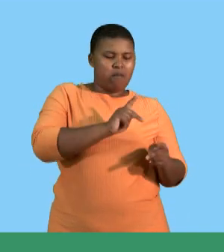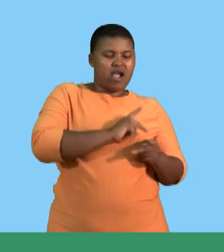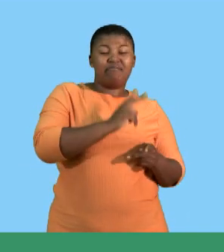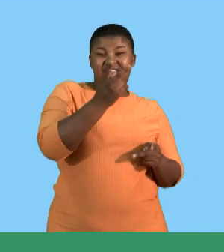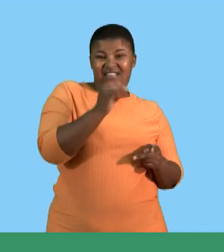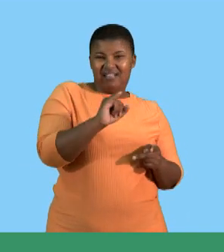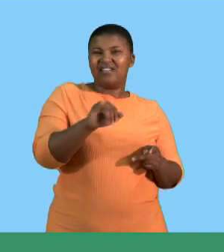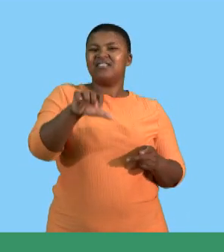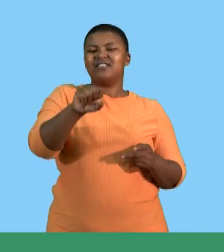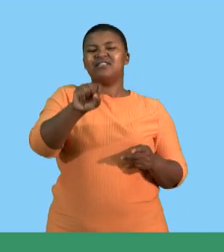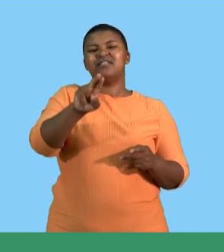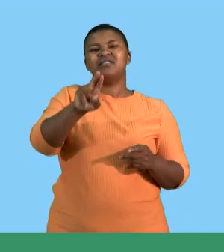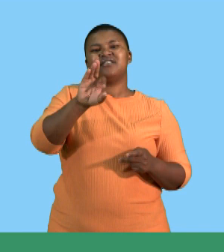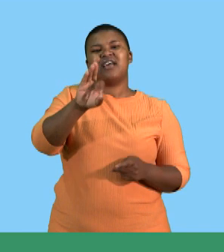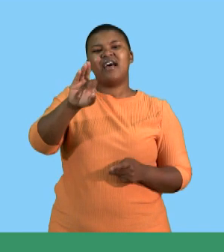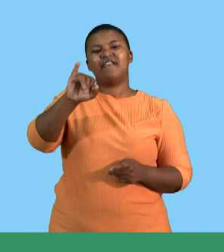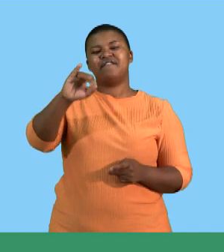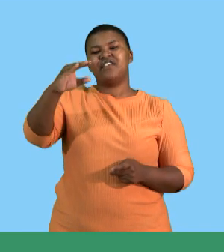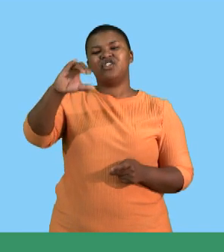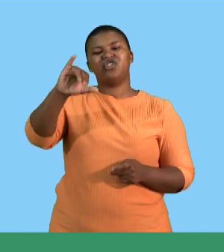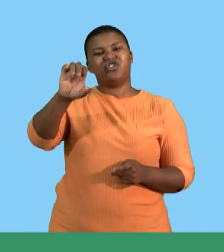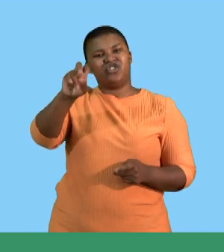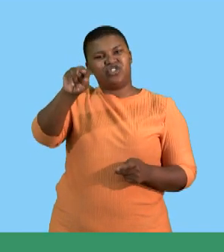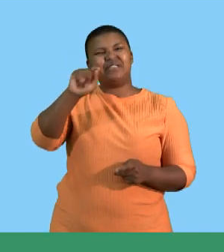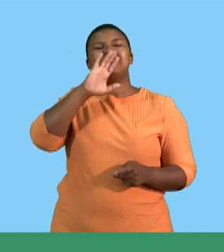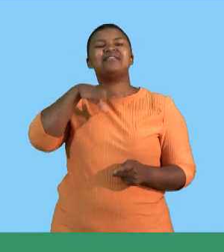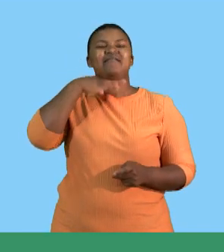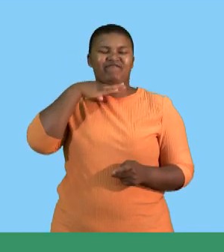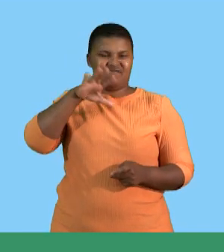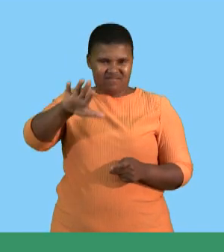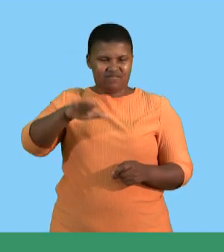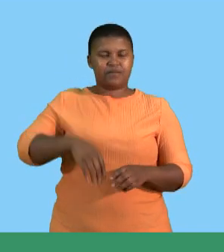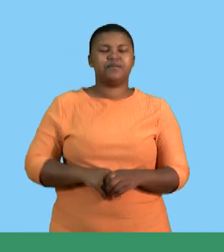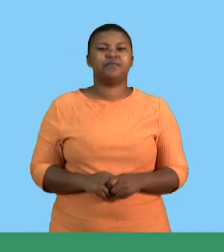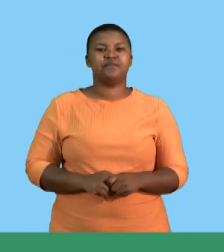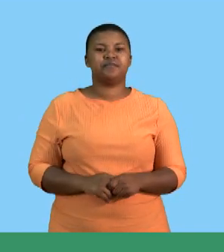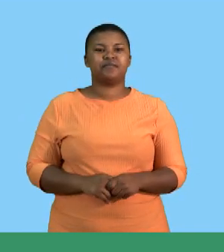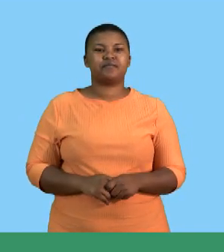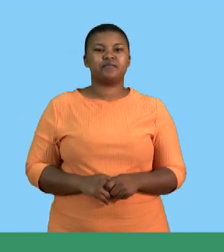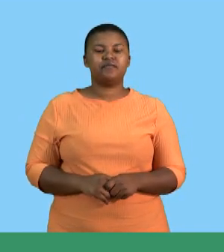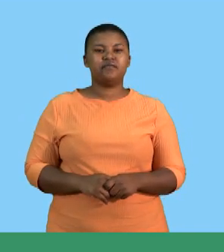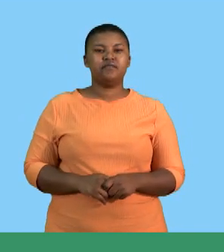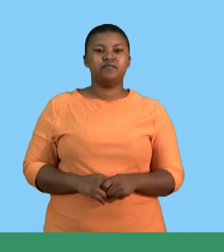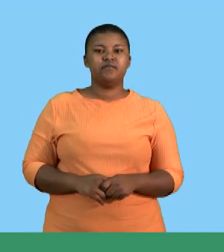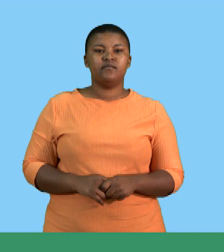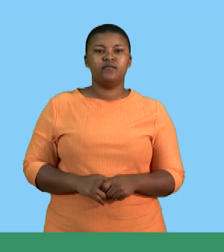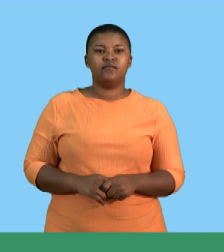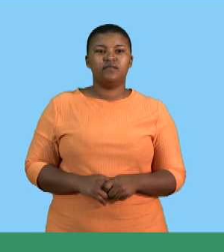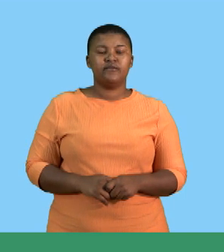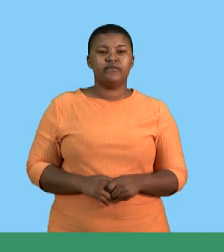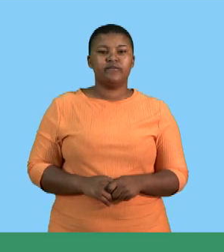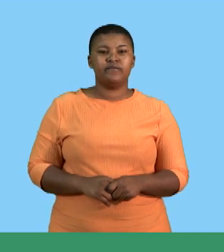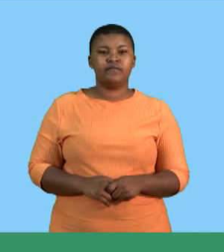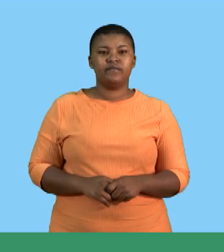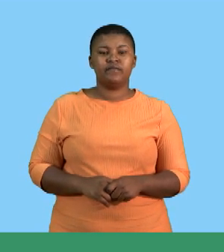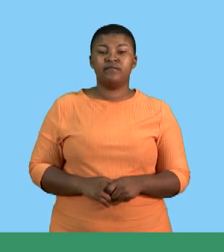have enough money, sufficient or enough money to run the business. So we have enough